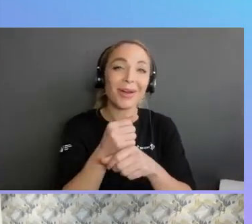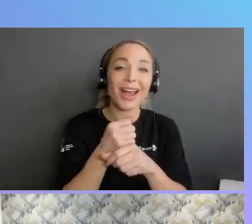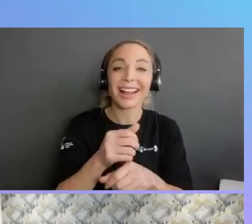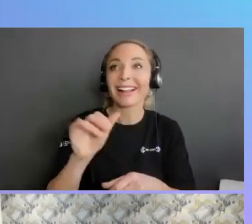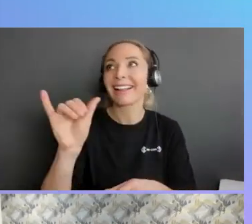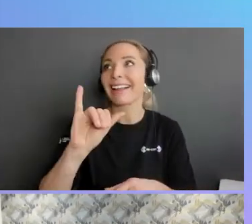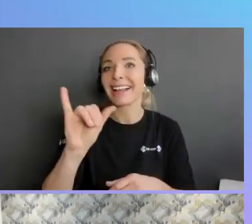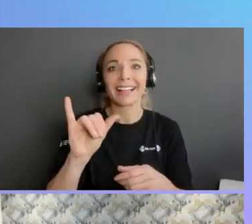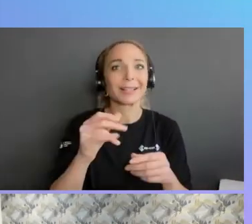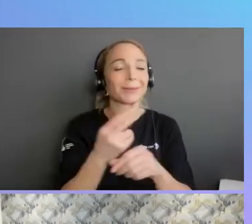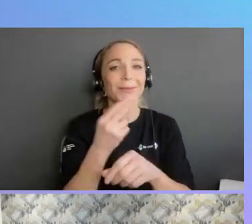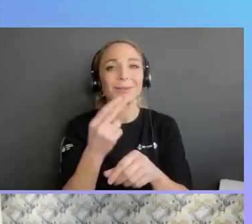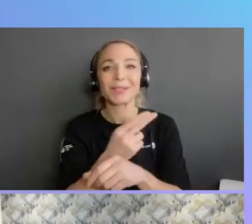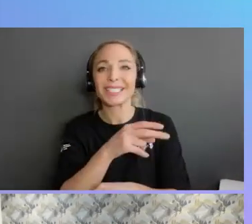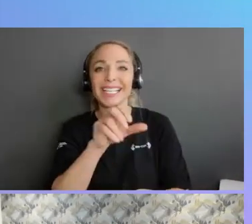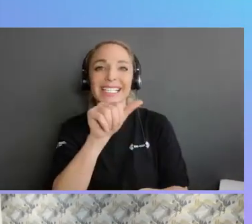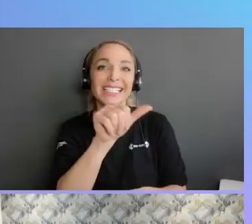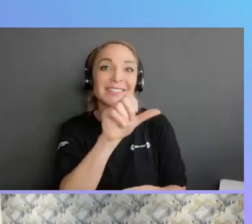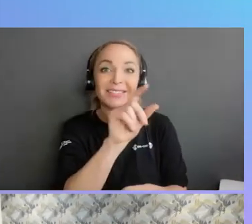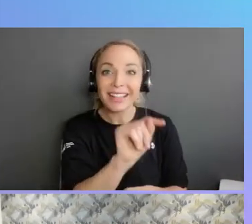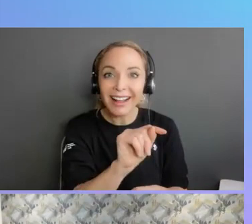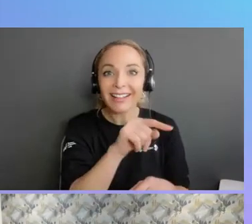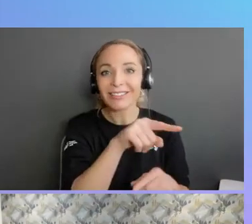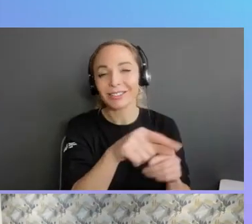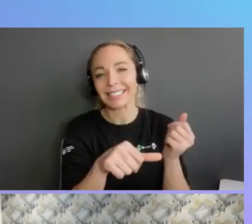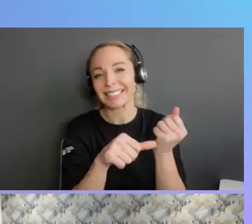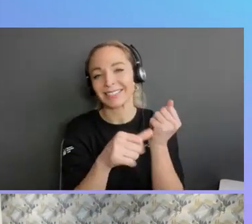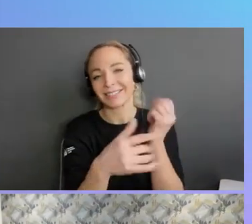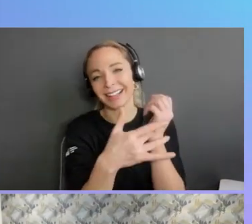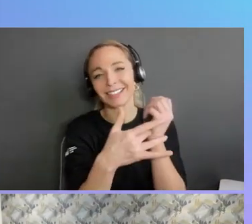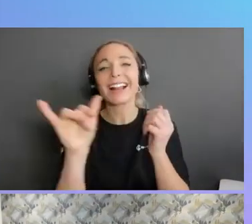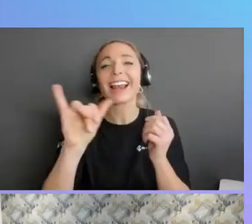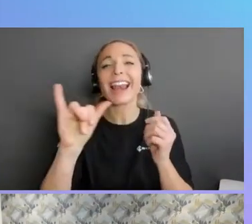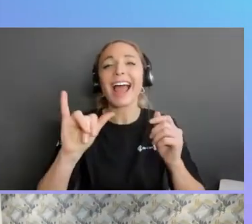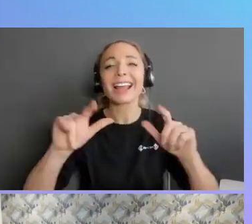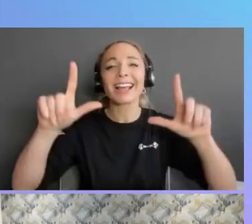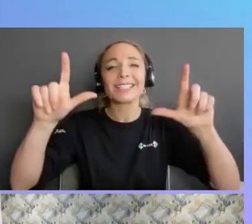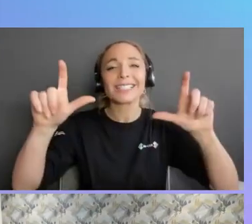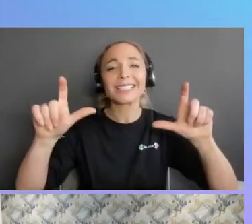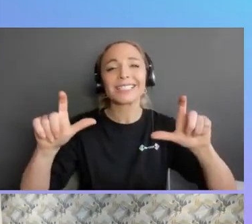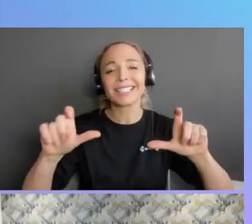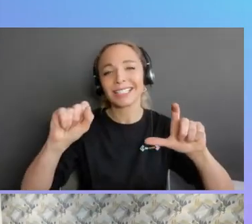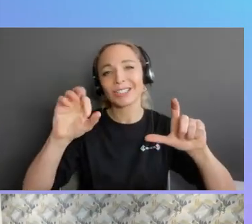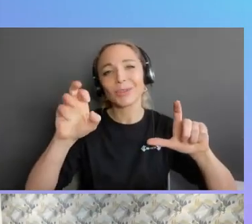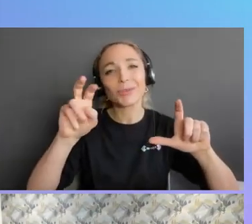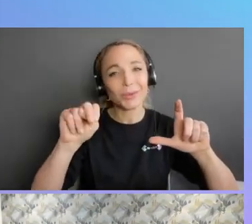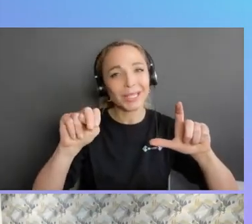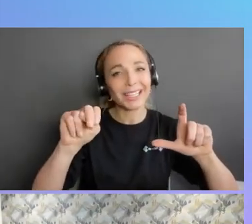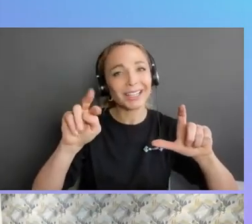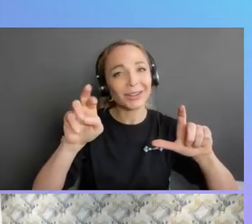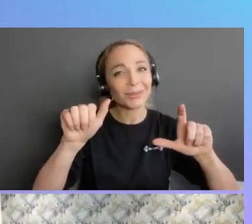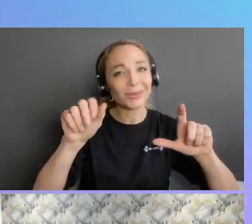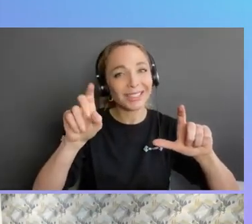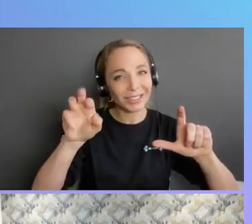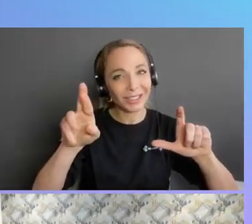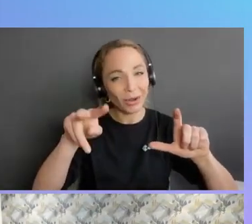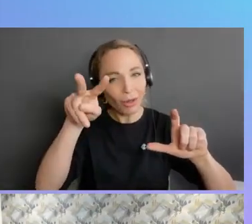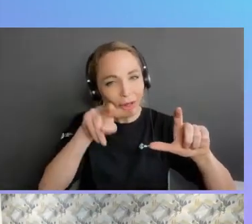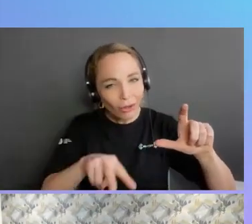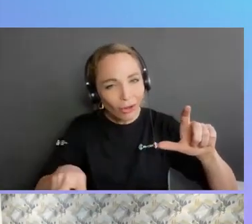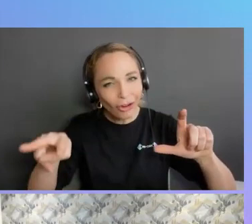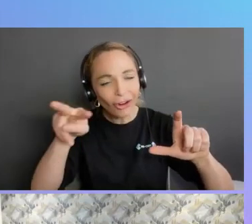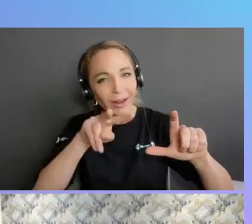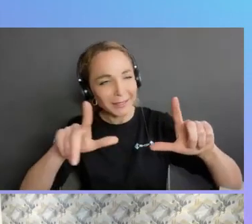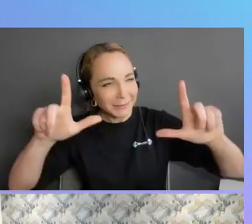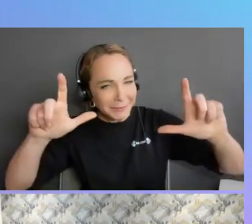reader, do the content relationship, does the reading order make sense to you? Is it simple